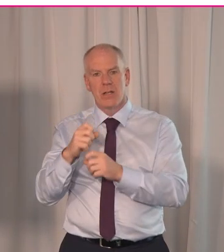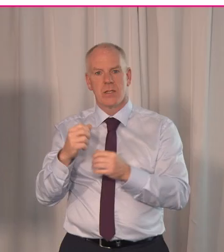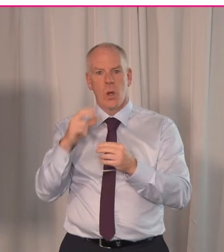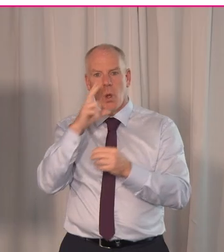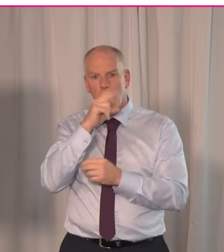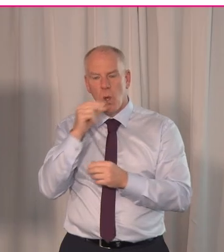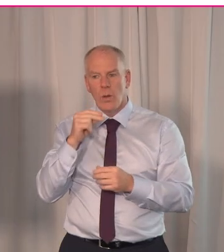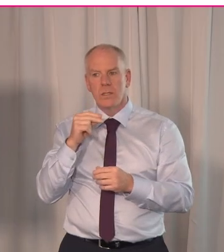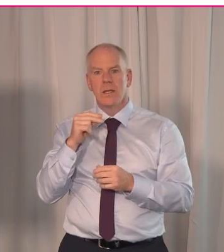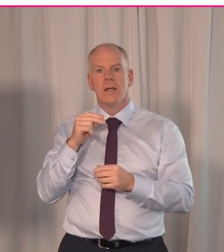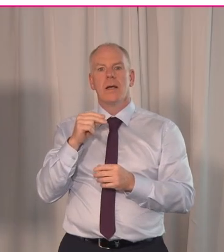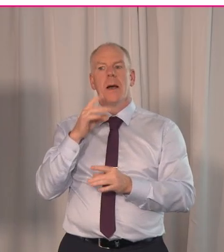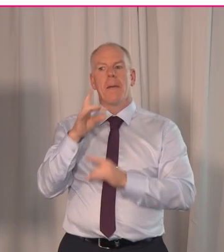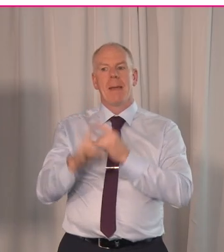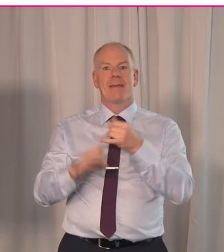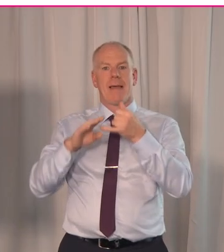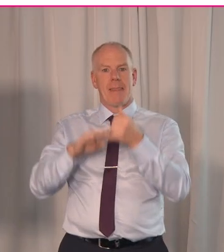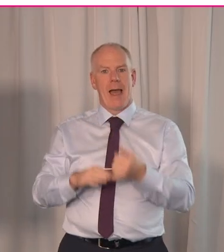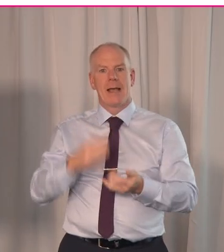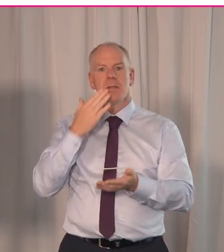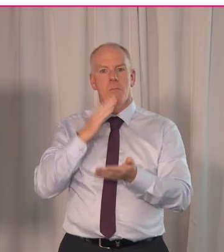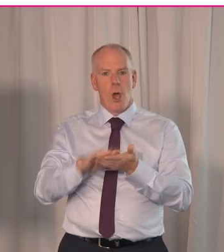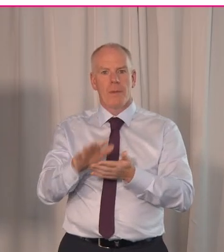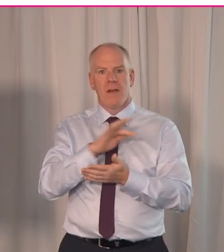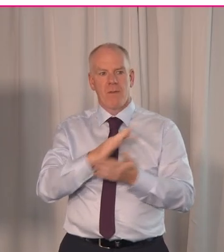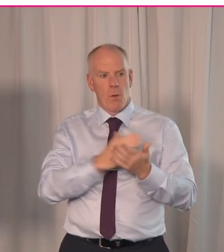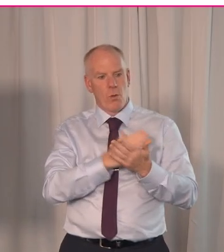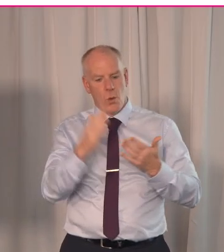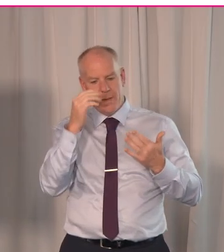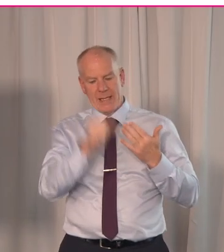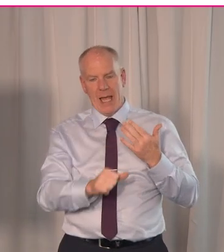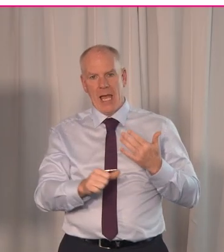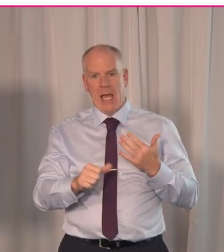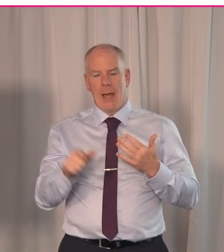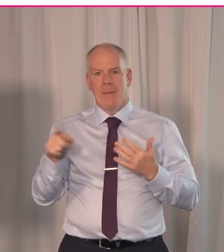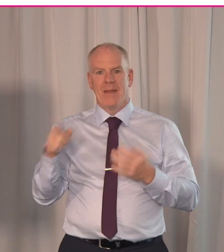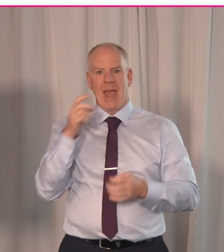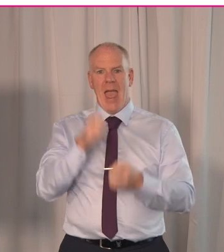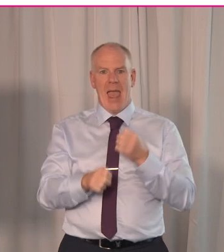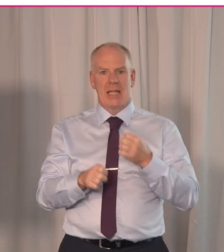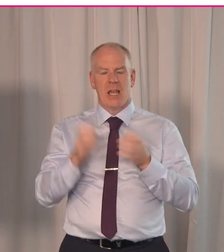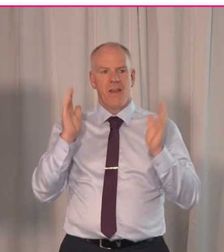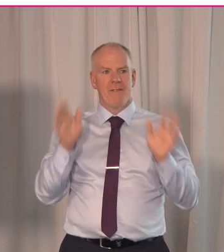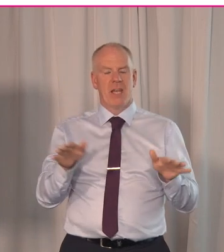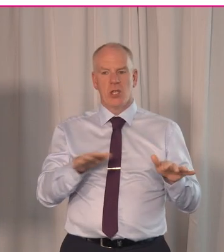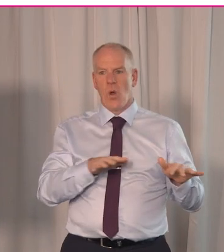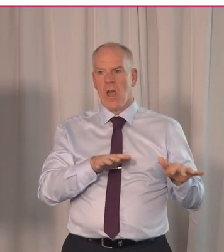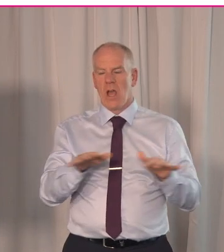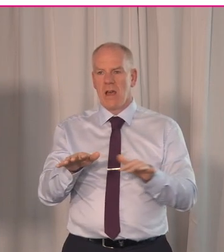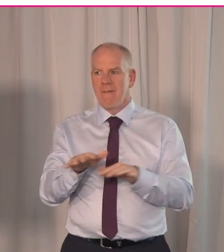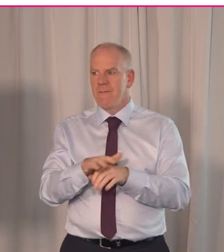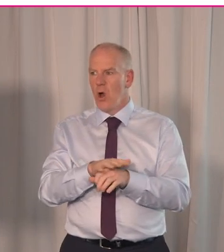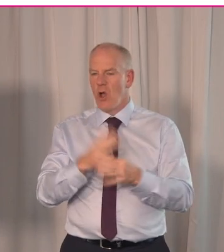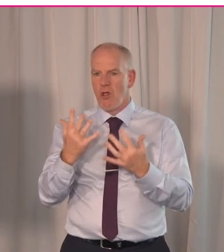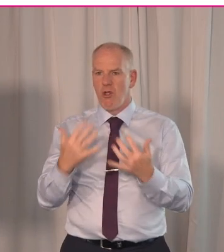appointment, make it the last appointment of the day so that they can have time at the end to come out, not into a full waiting room as they kind of come to terms with the